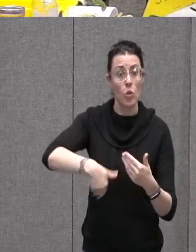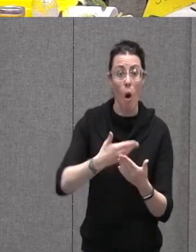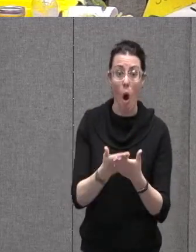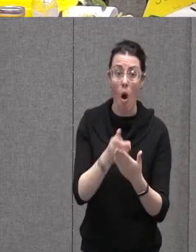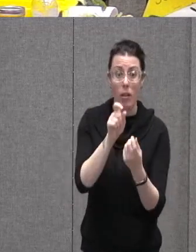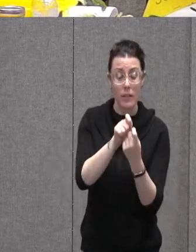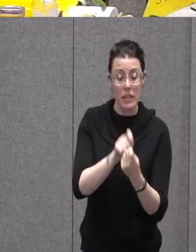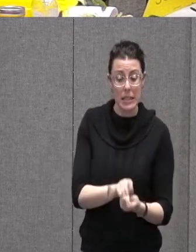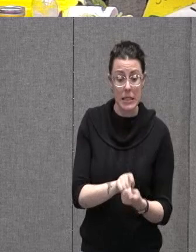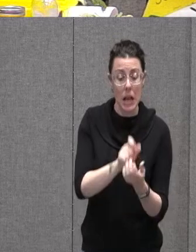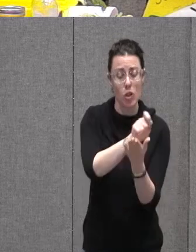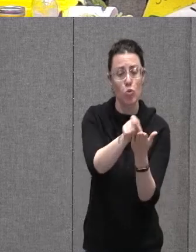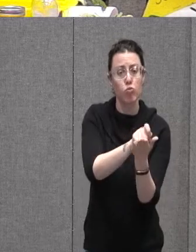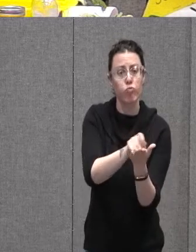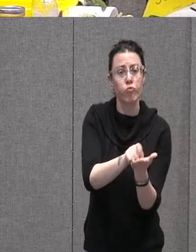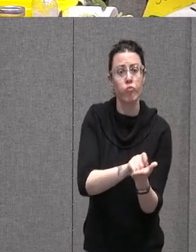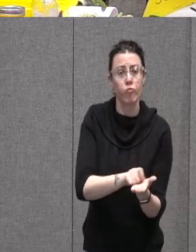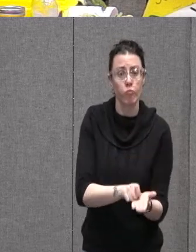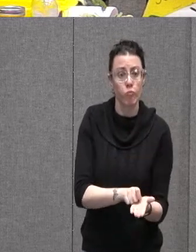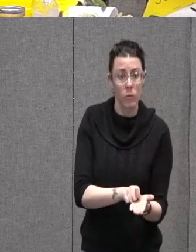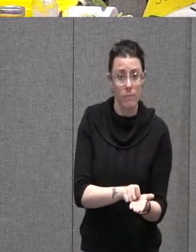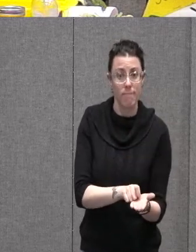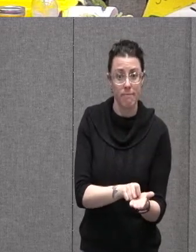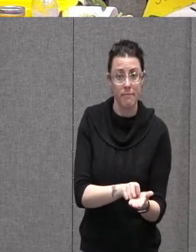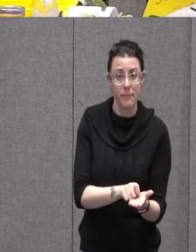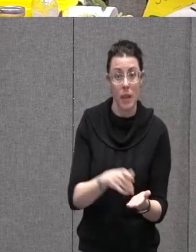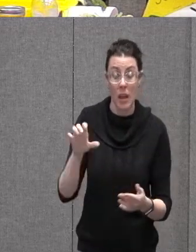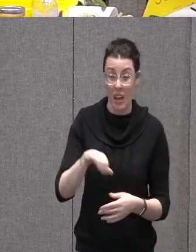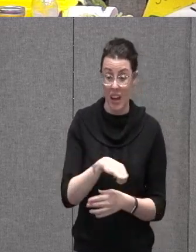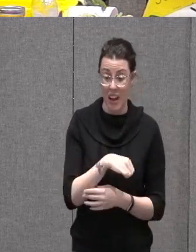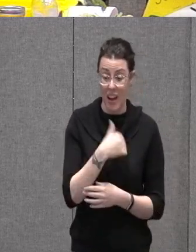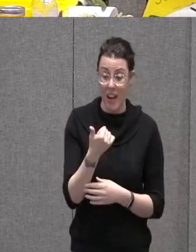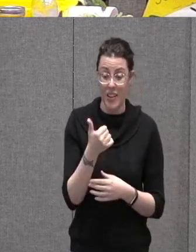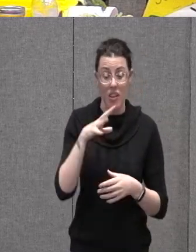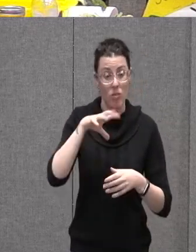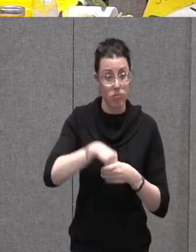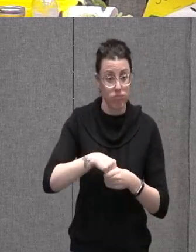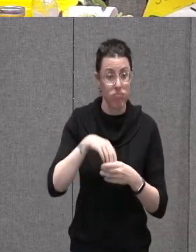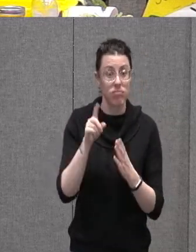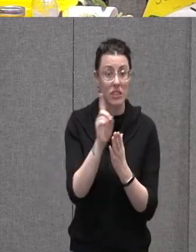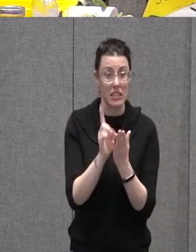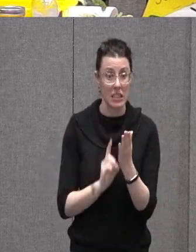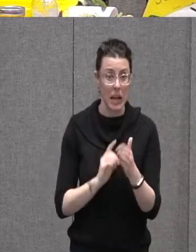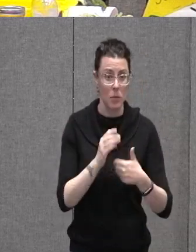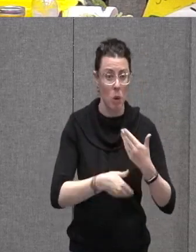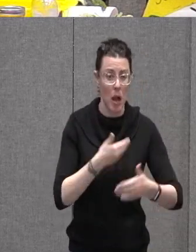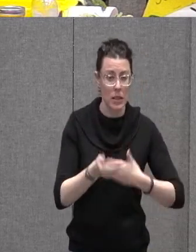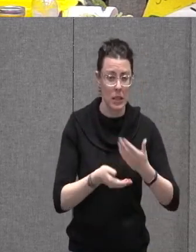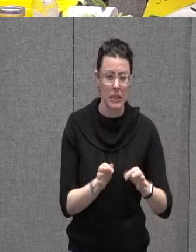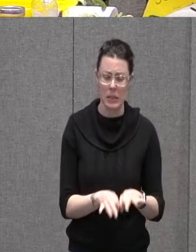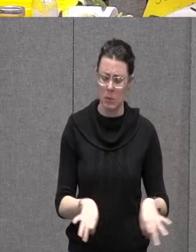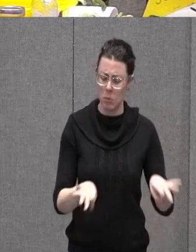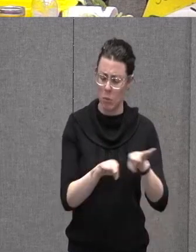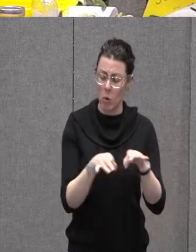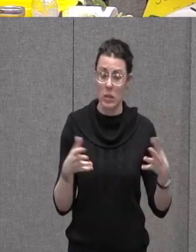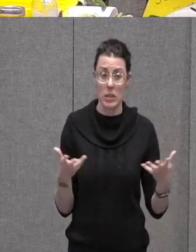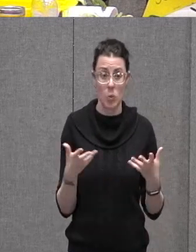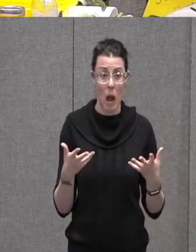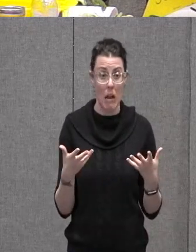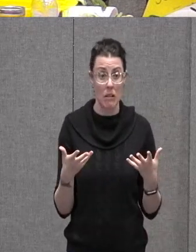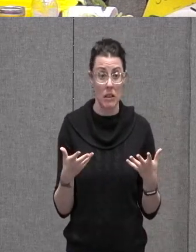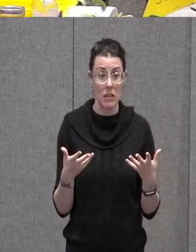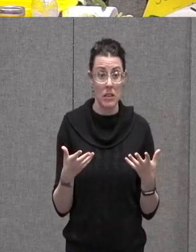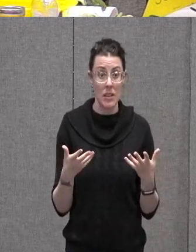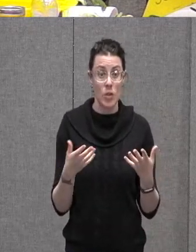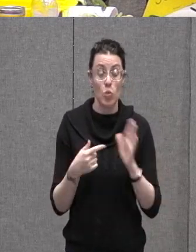are covered. And another aspect of the design process that's so important is when we share, to get